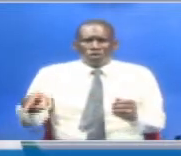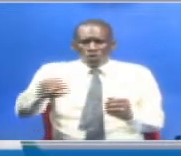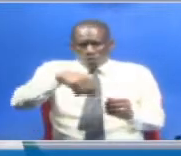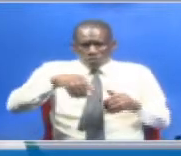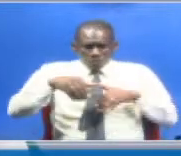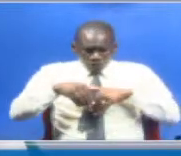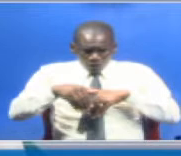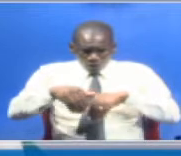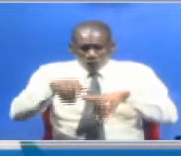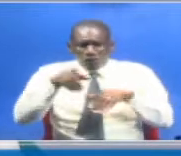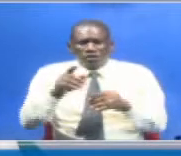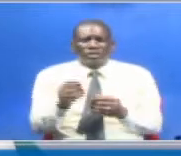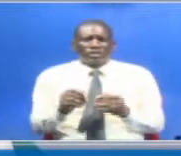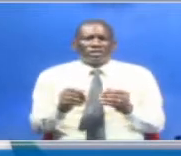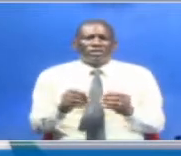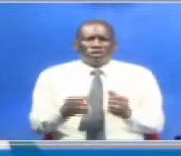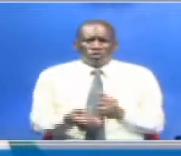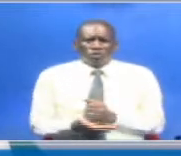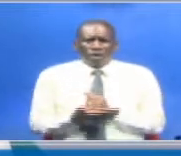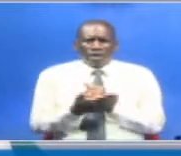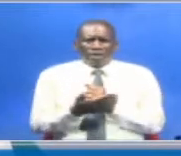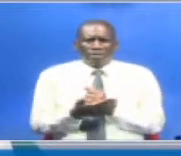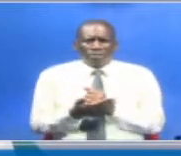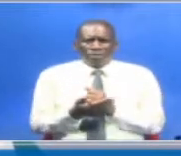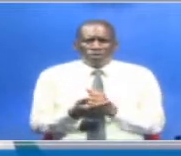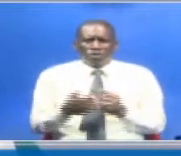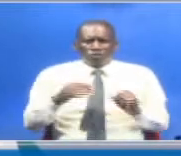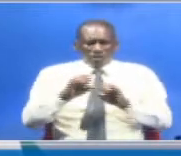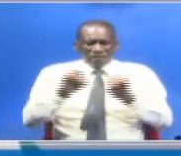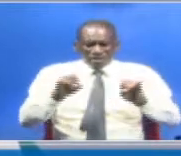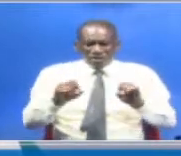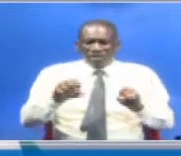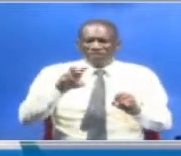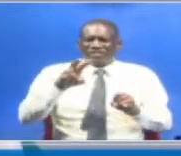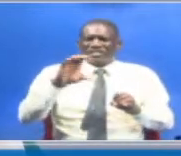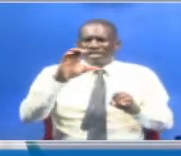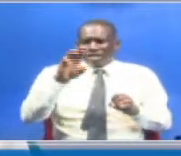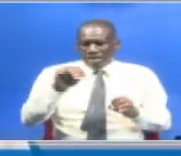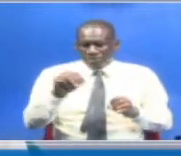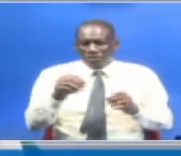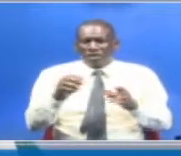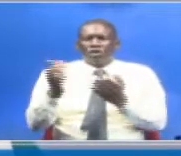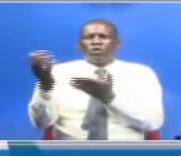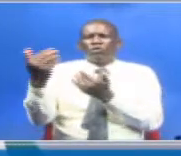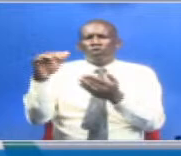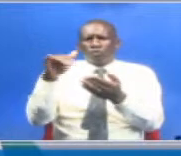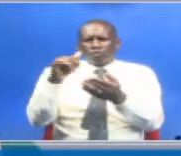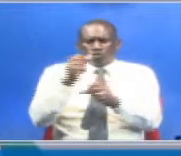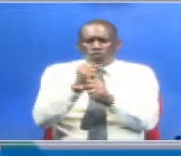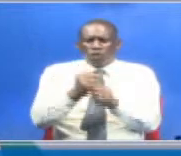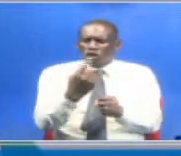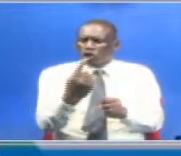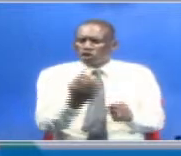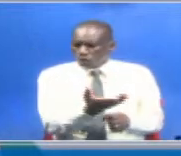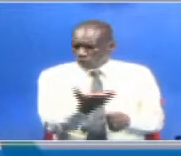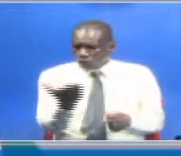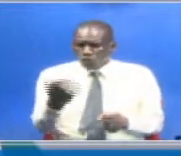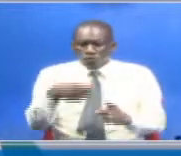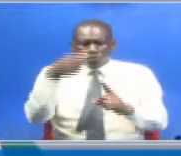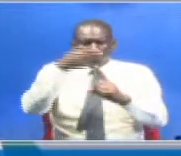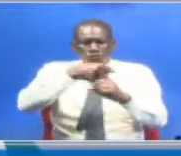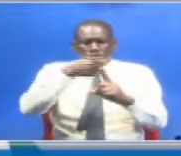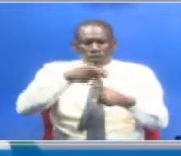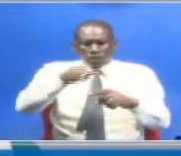outcomes to help drive integrity in VCMs, and we look forward to working with each of you to push forward this